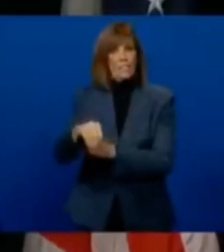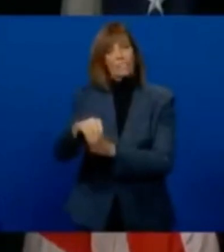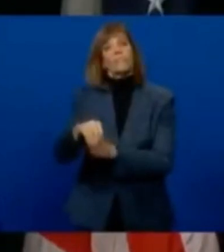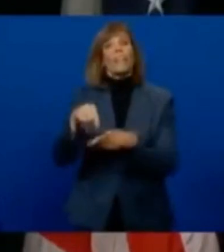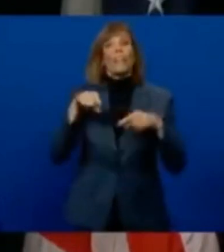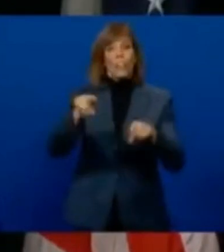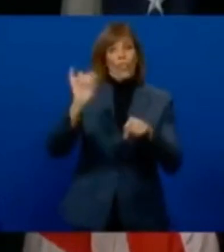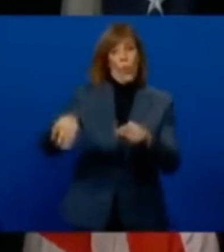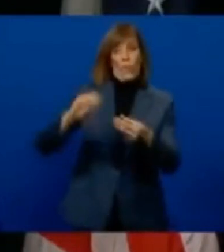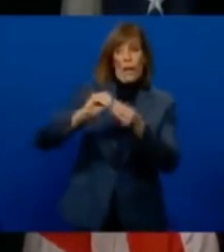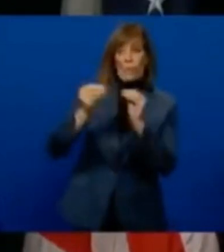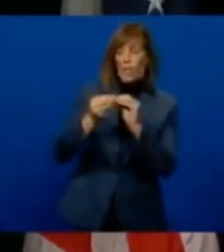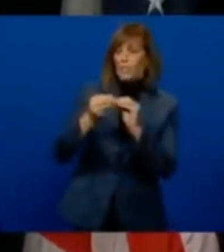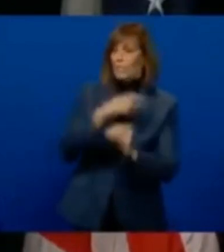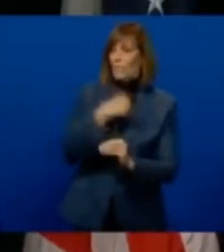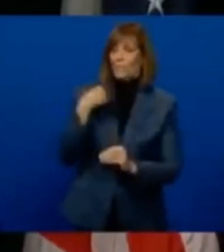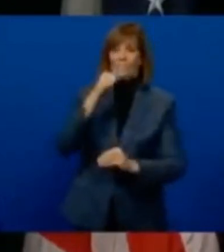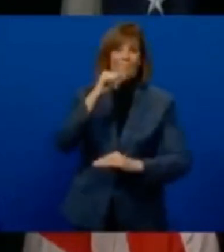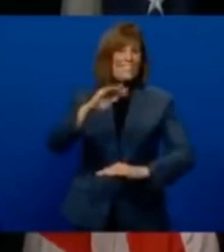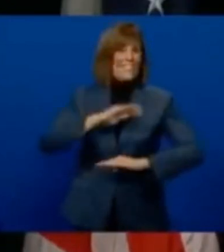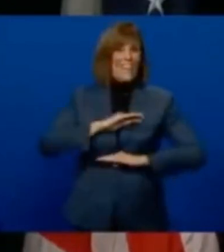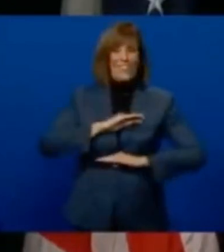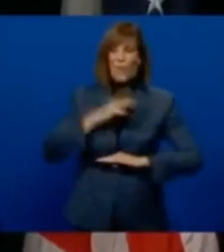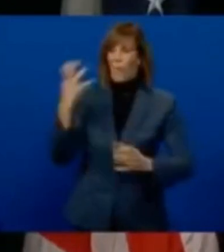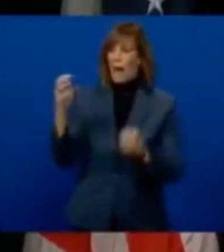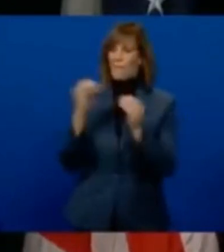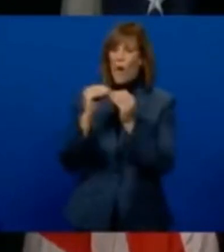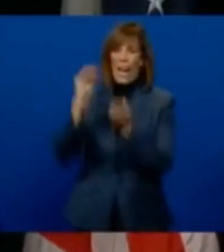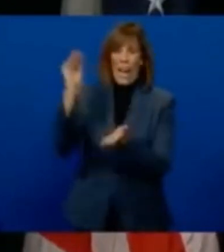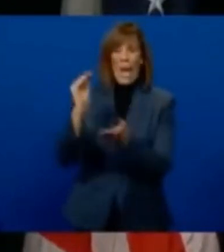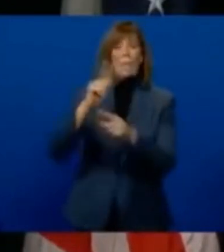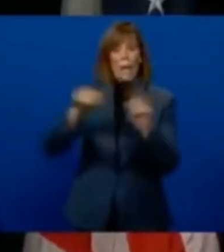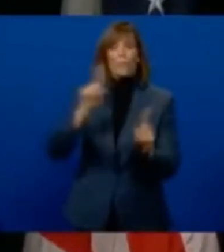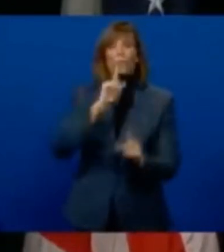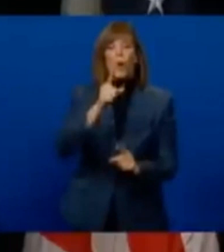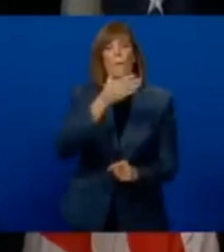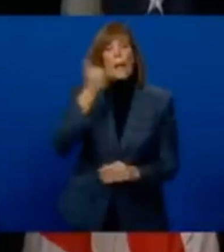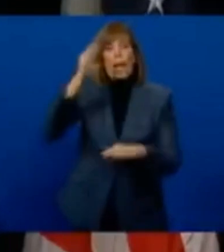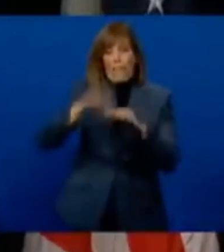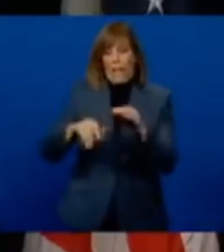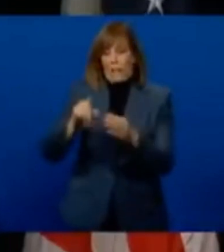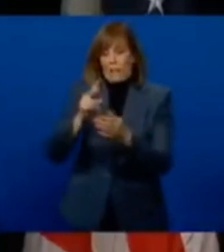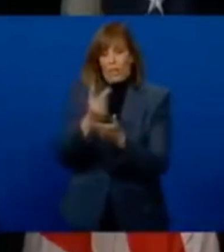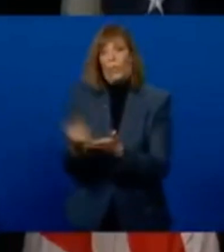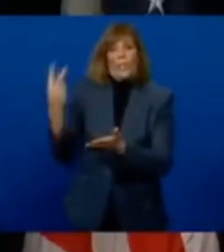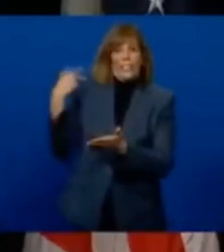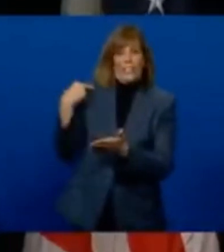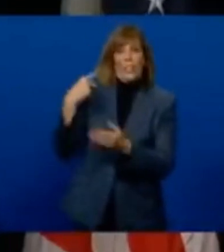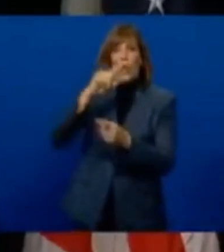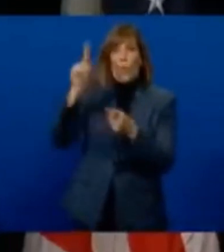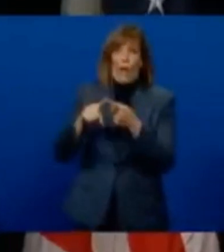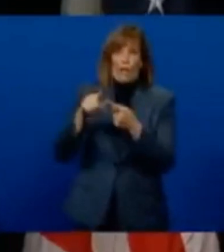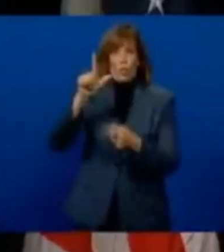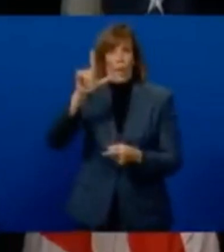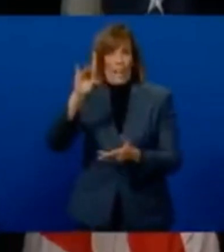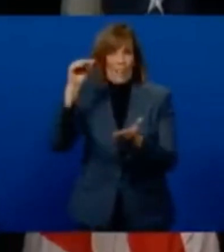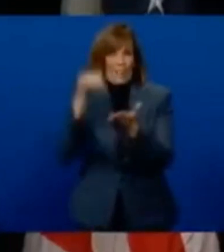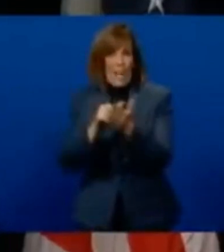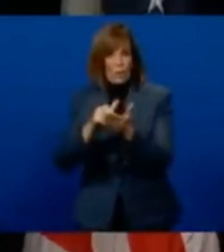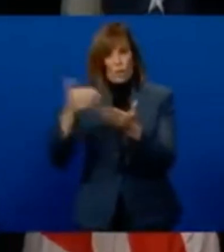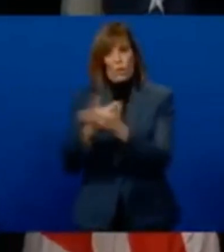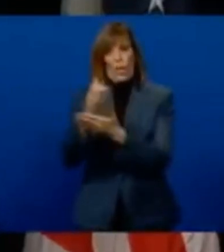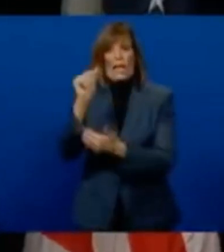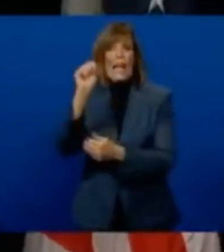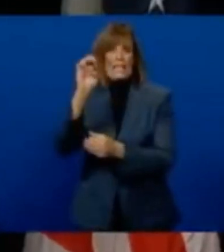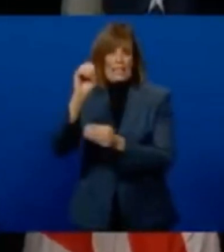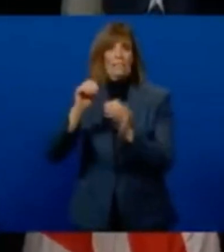these numbers are not where we need them to be, they are lower than they were the week prior, when nearly 28,000 new